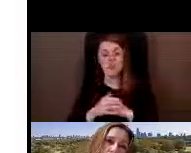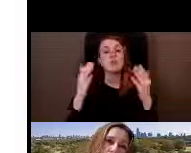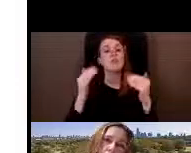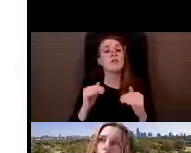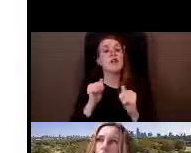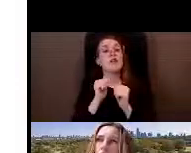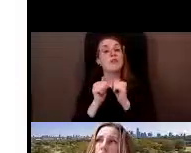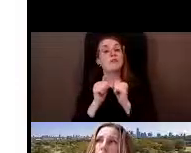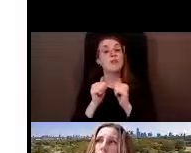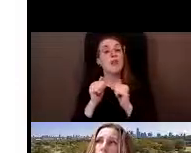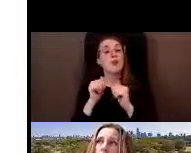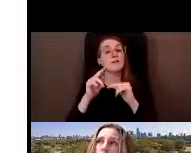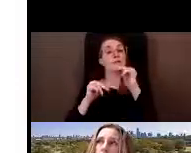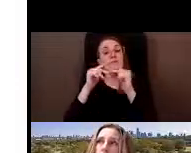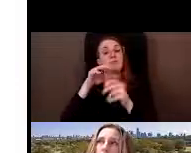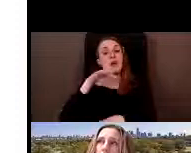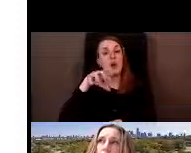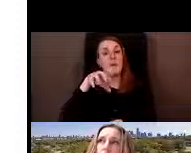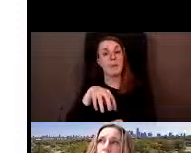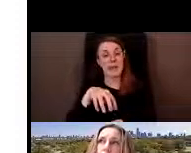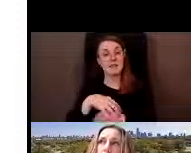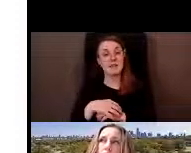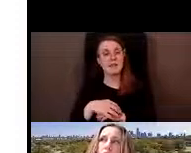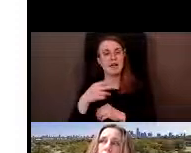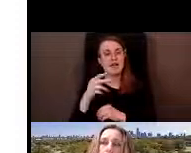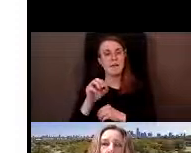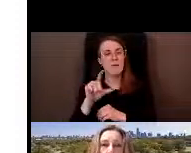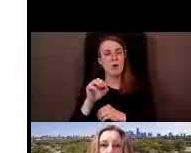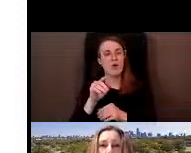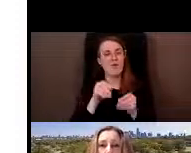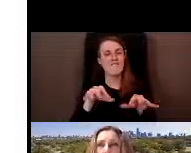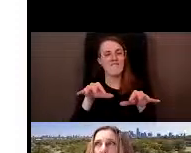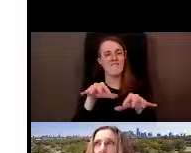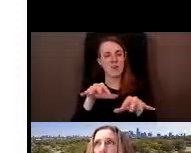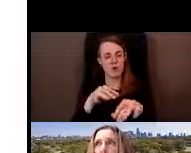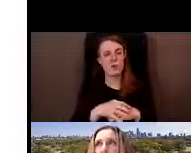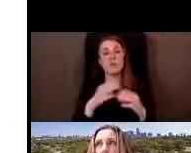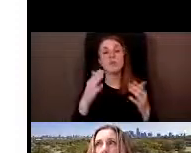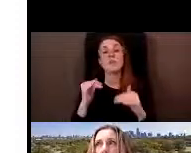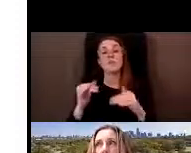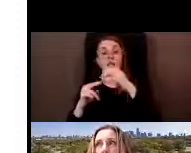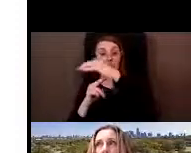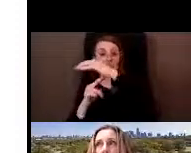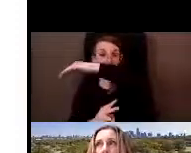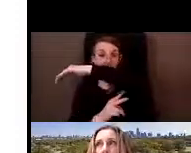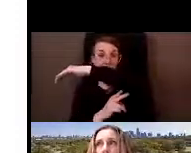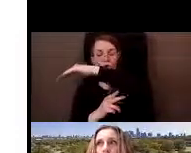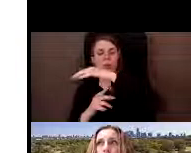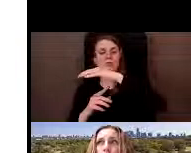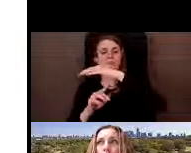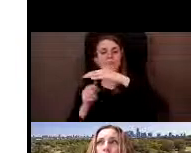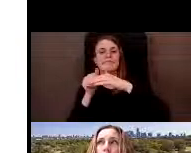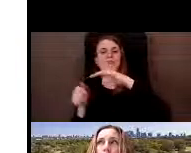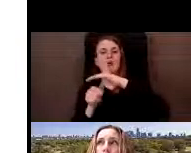polo field lawn, the tunnel under Barton Springs Road for pedestrians and bikes. We